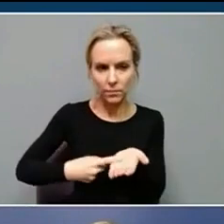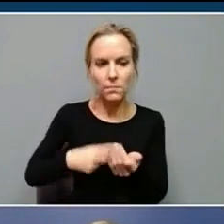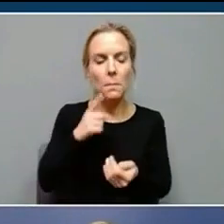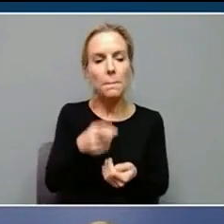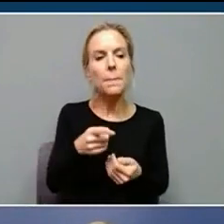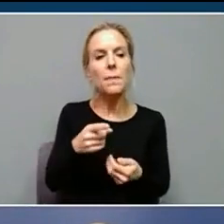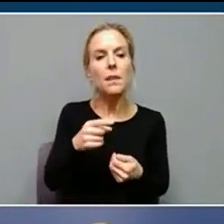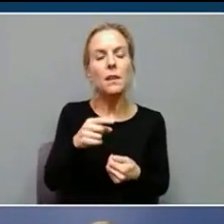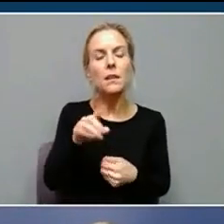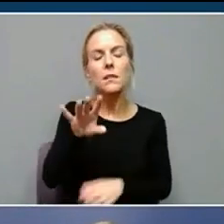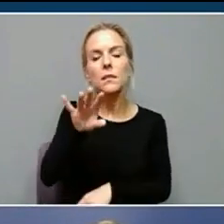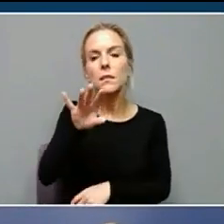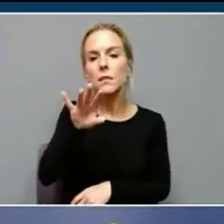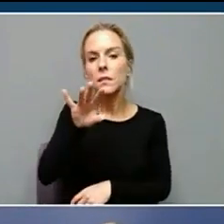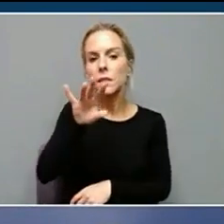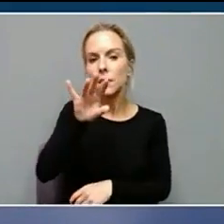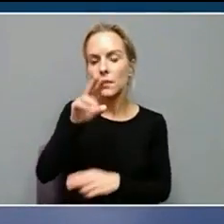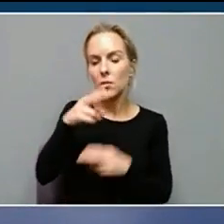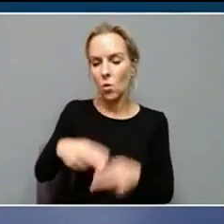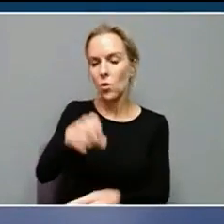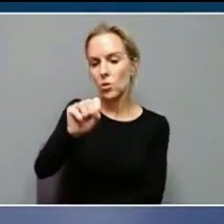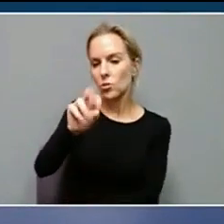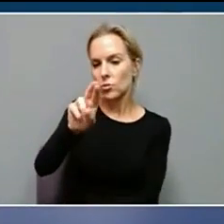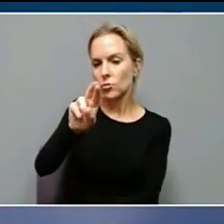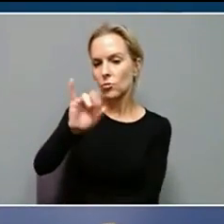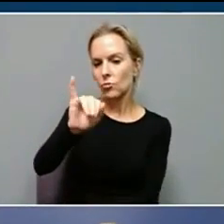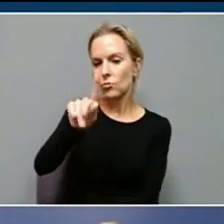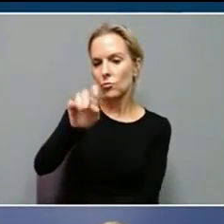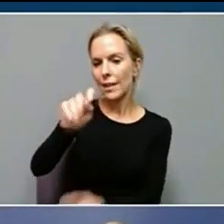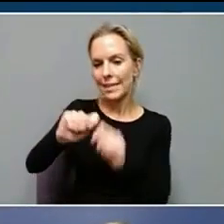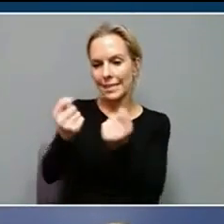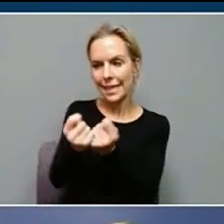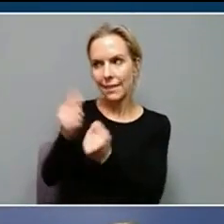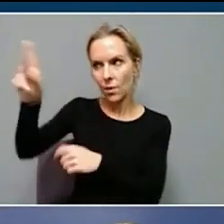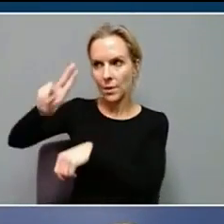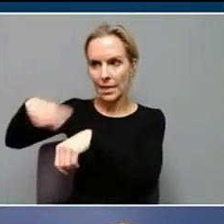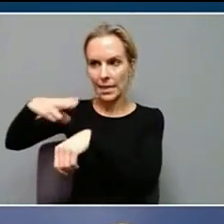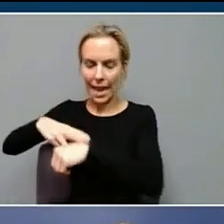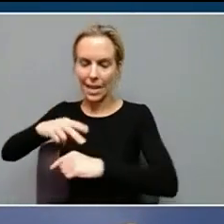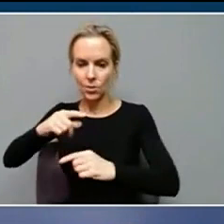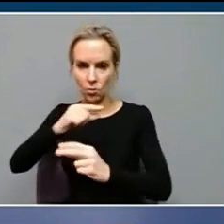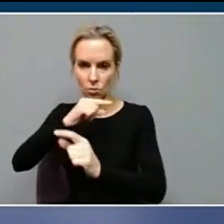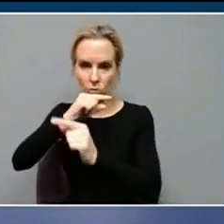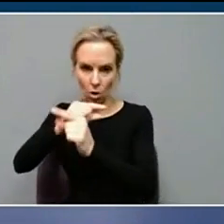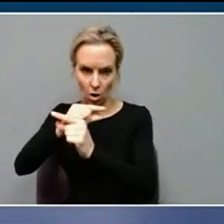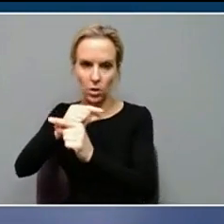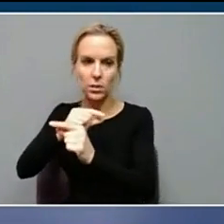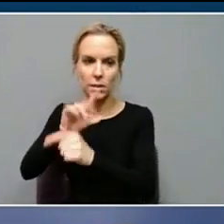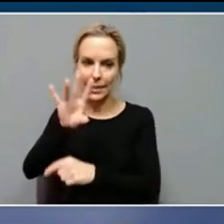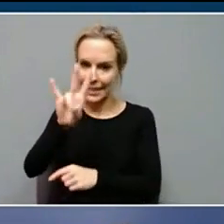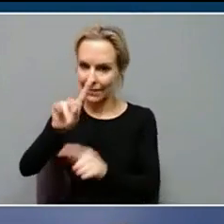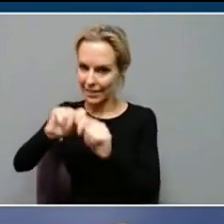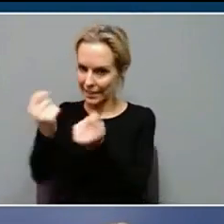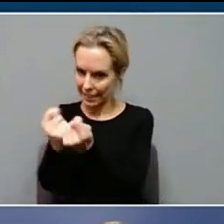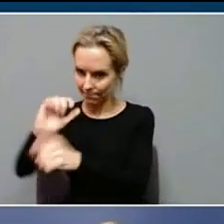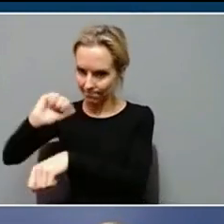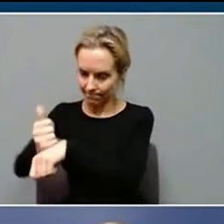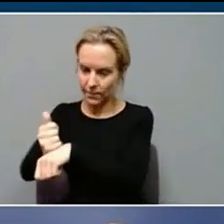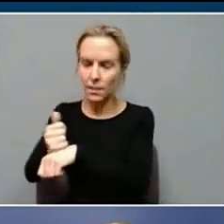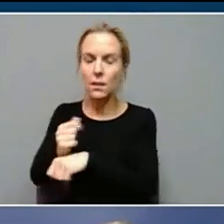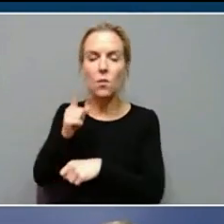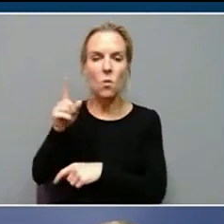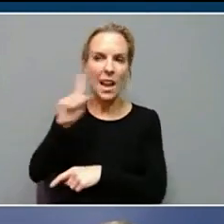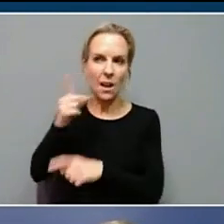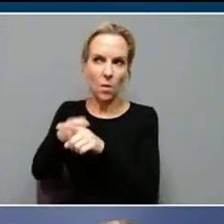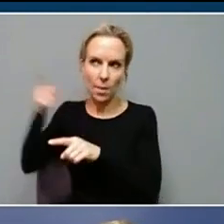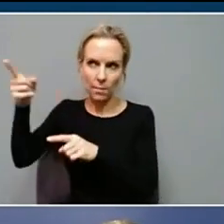7 strike teams of the National Guard. We're going to hear from the Guard on other efforts today. But these are strike teams that are going to be